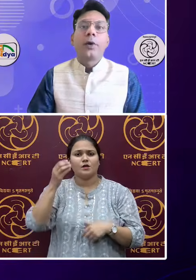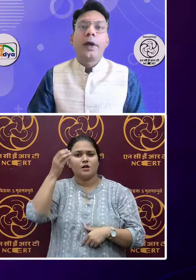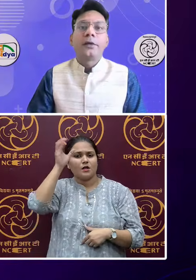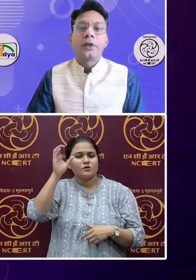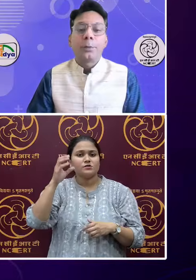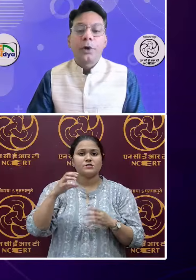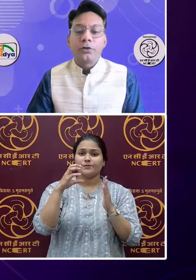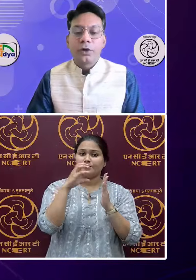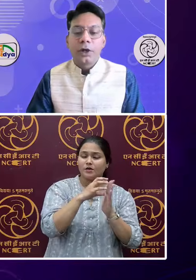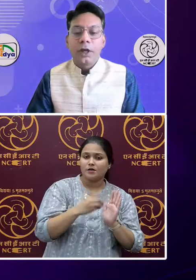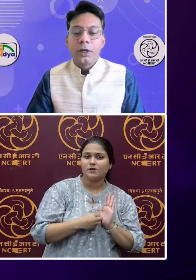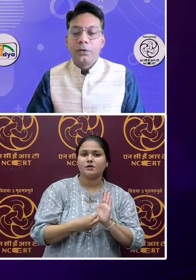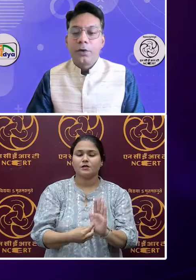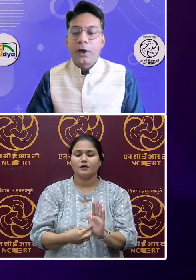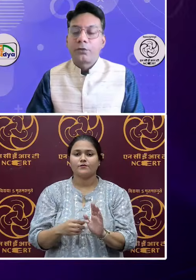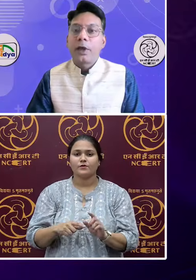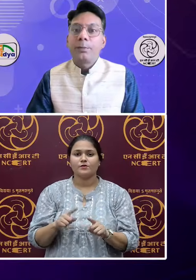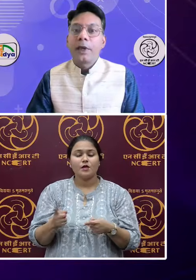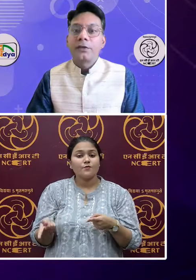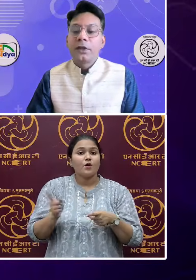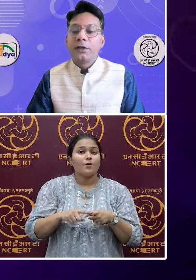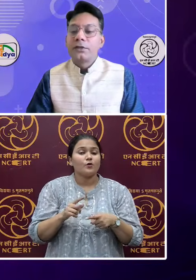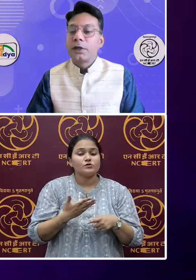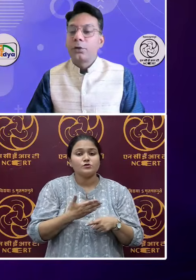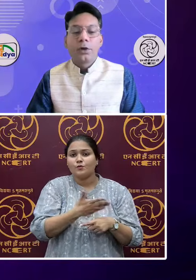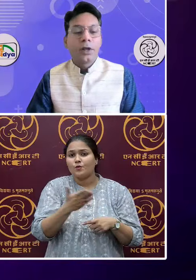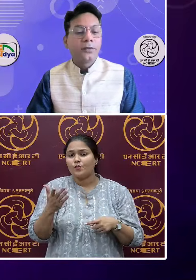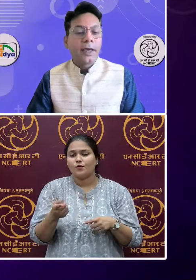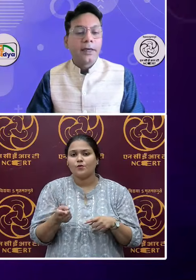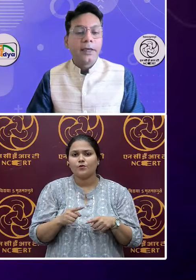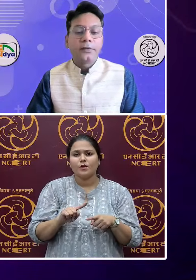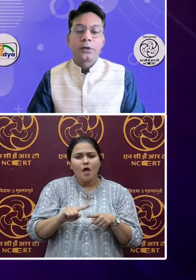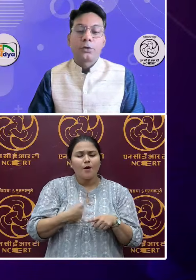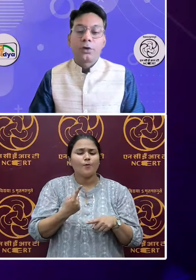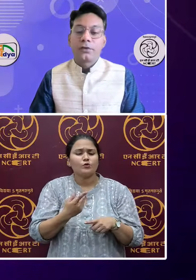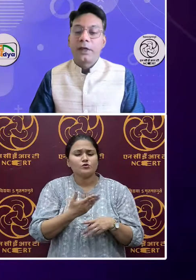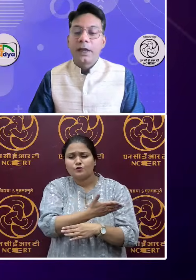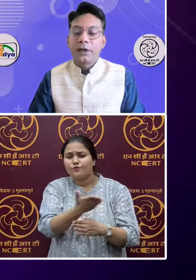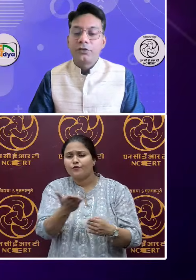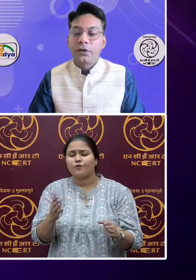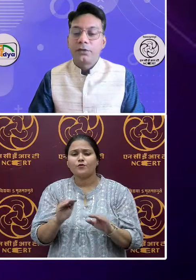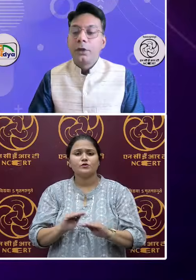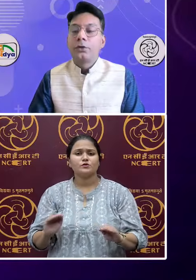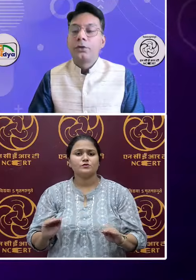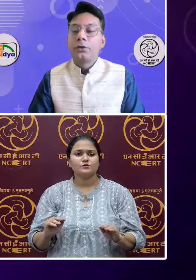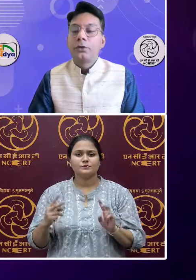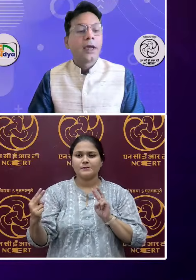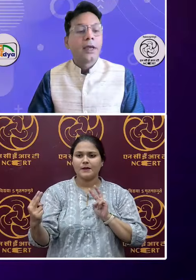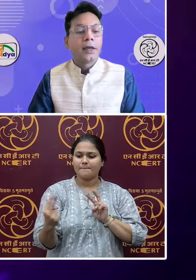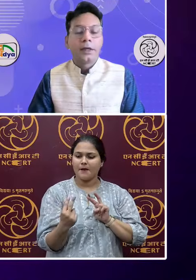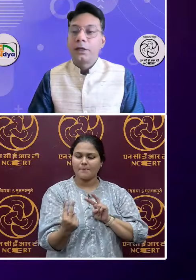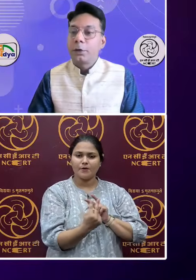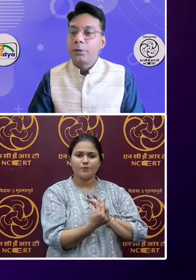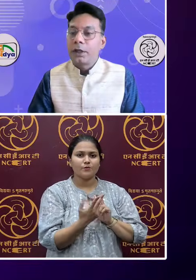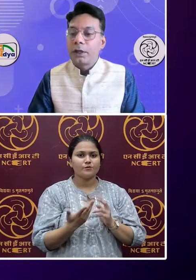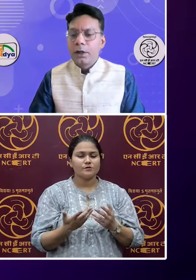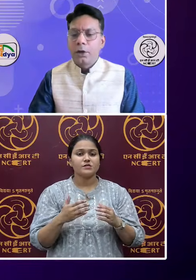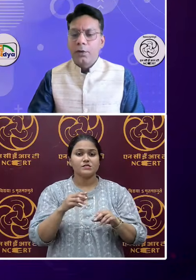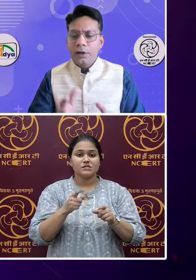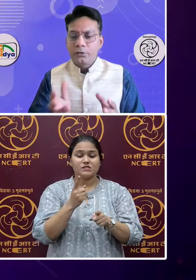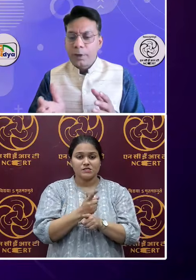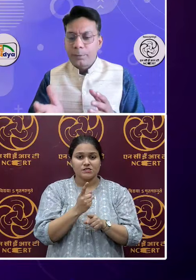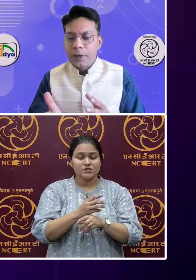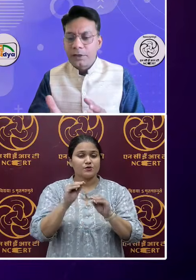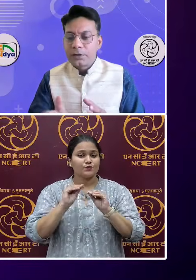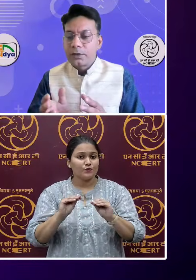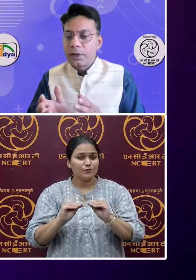also provides opportunity for web-based synchronous and asynchronous interactions to teaching and learning community. Now,